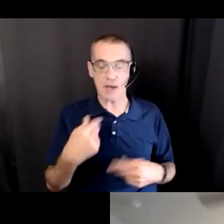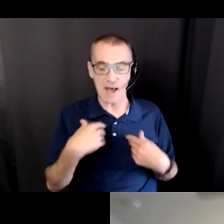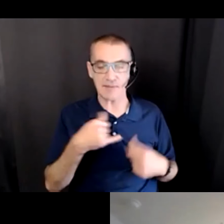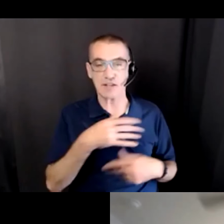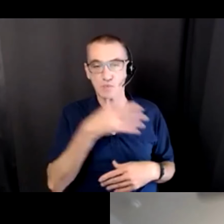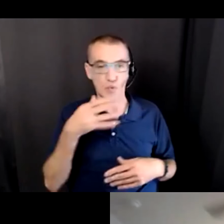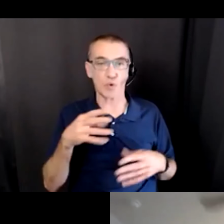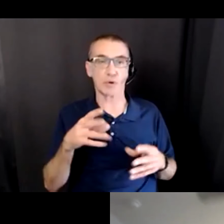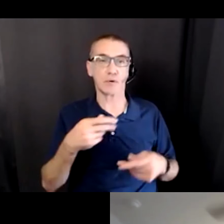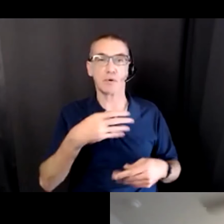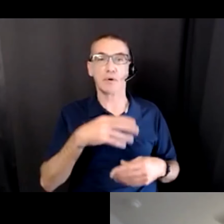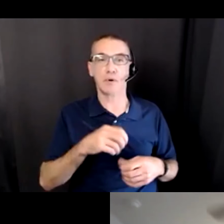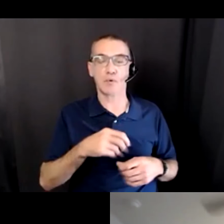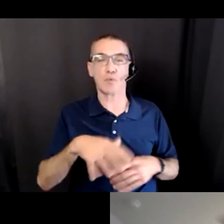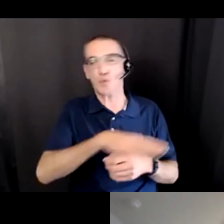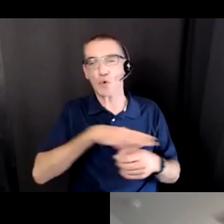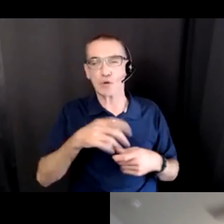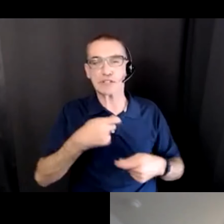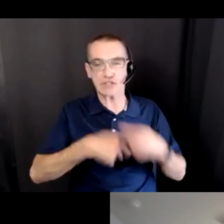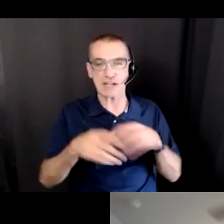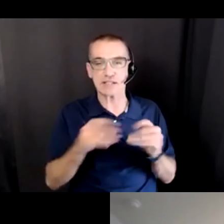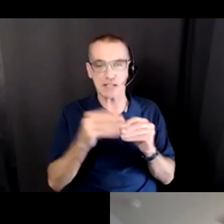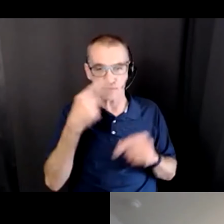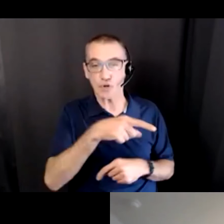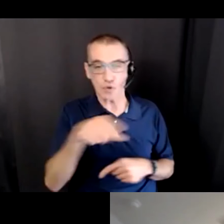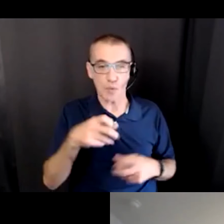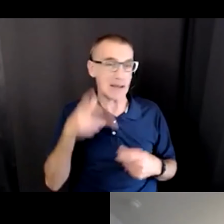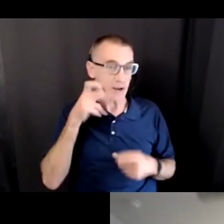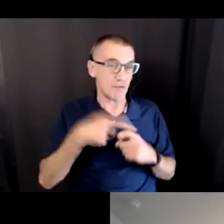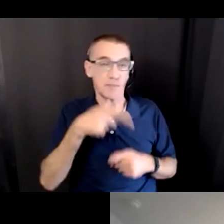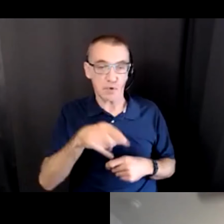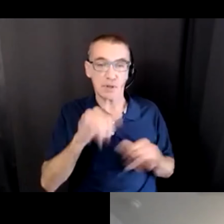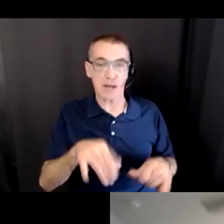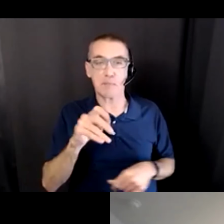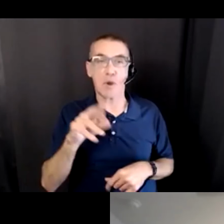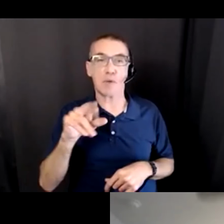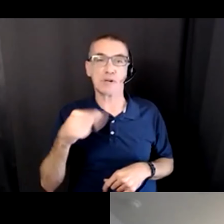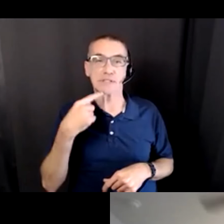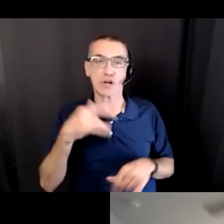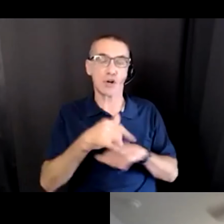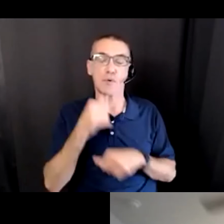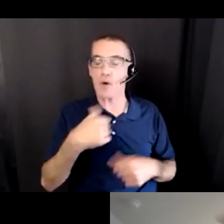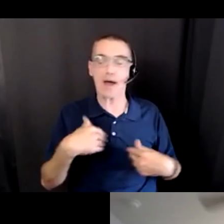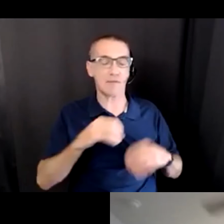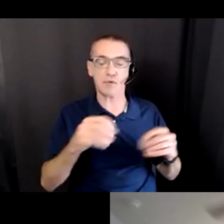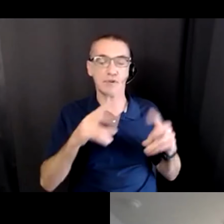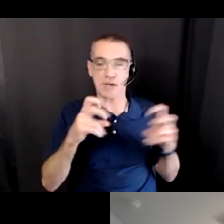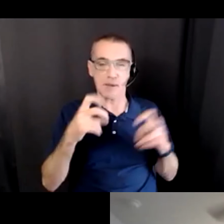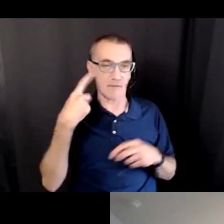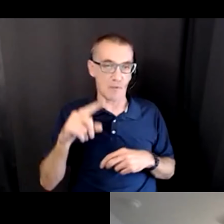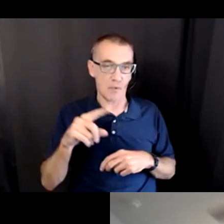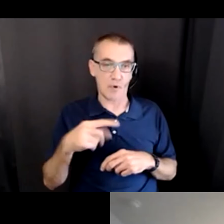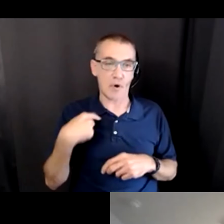exchange sessions for you. So we want to hear from you. As Barbara said earlier, we do not have a topic for